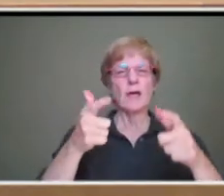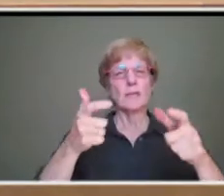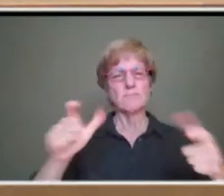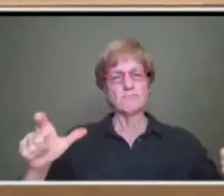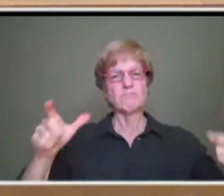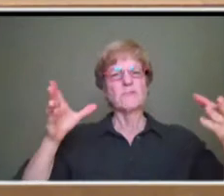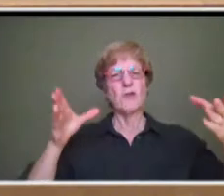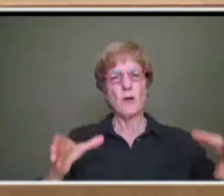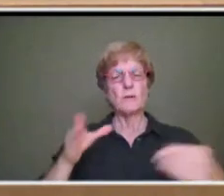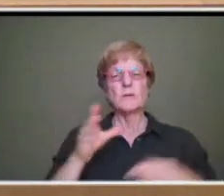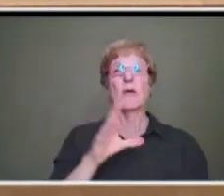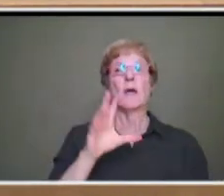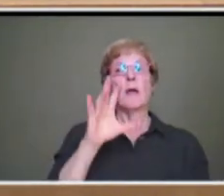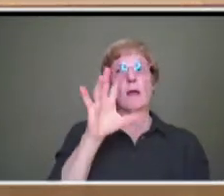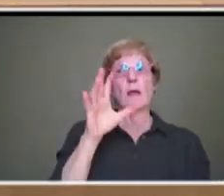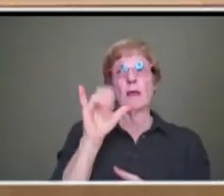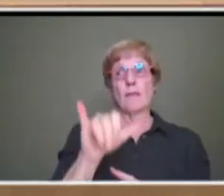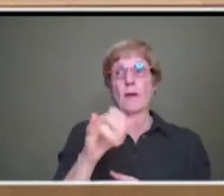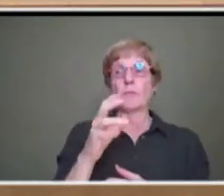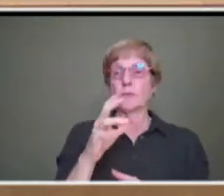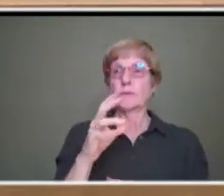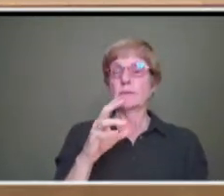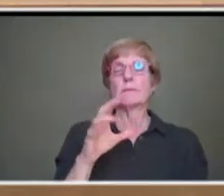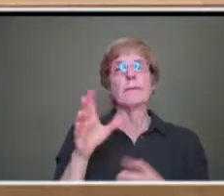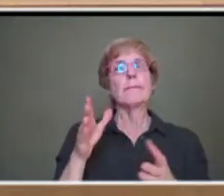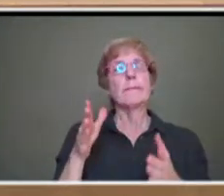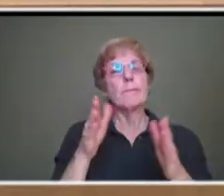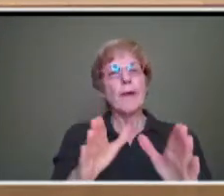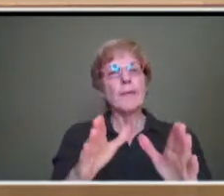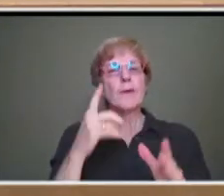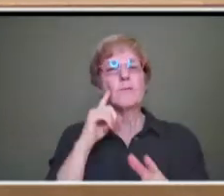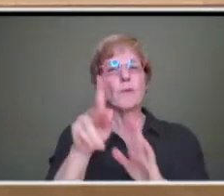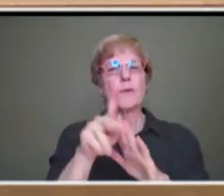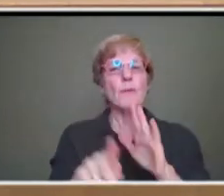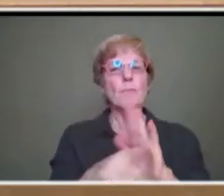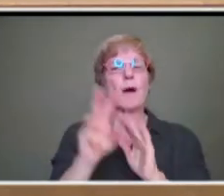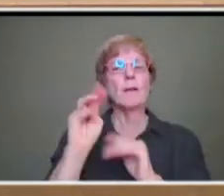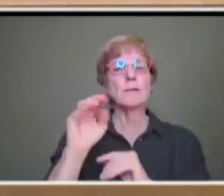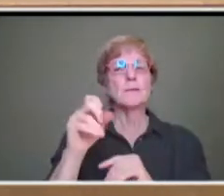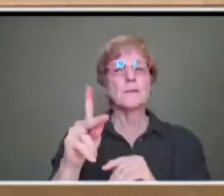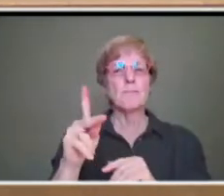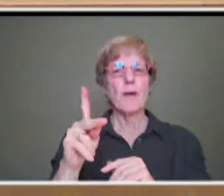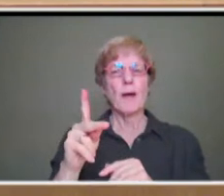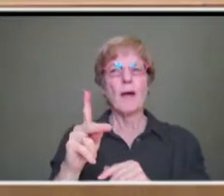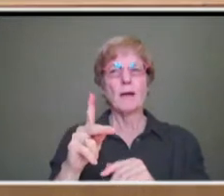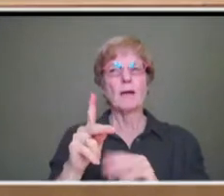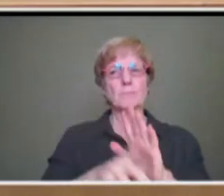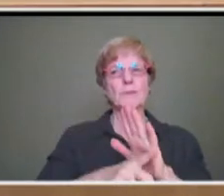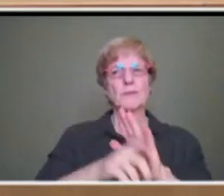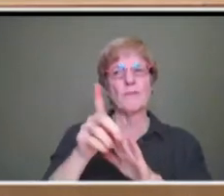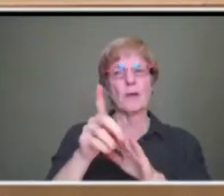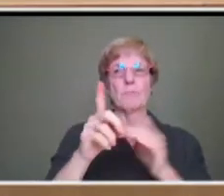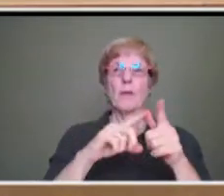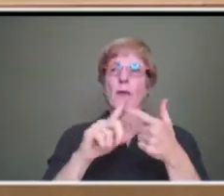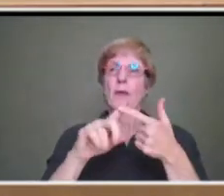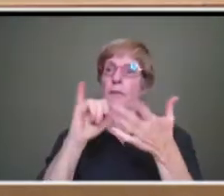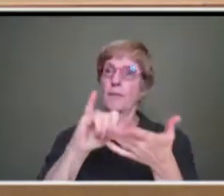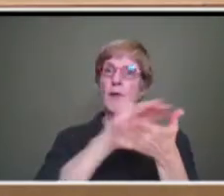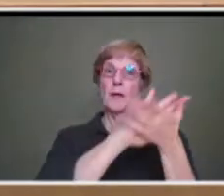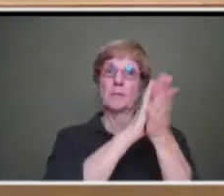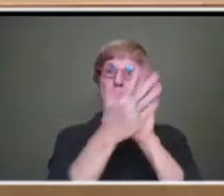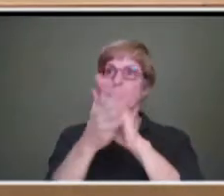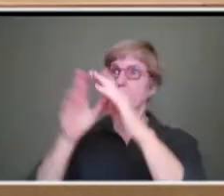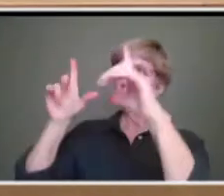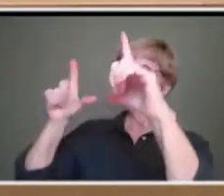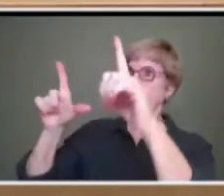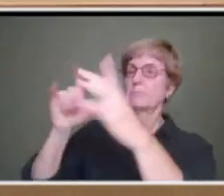and that a lot of that was captured in the methodology for putting the policy map together that then translated that to maintain that neighborhood one